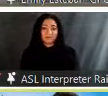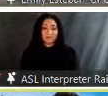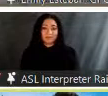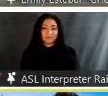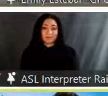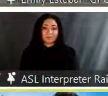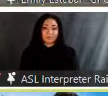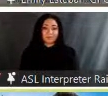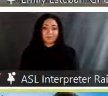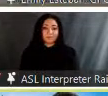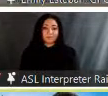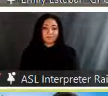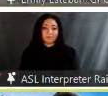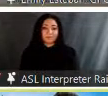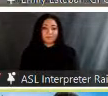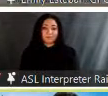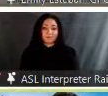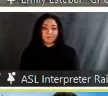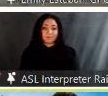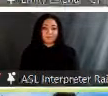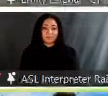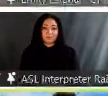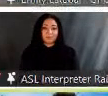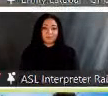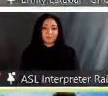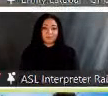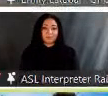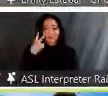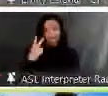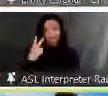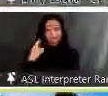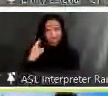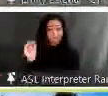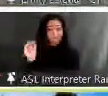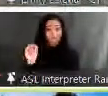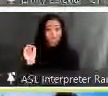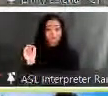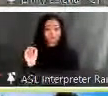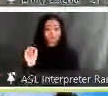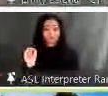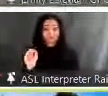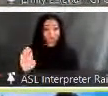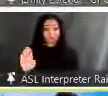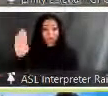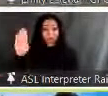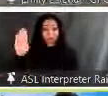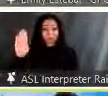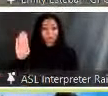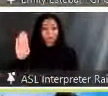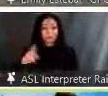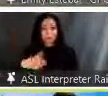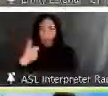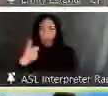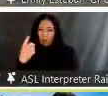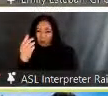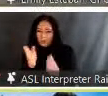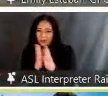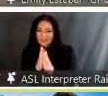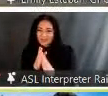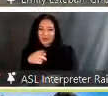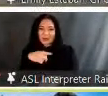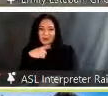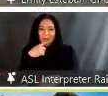okay. As I'm still not seeing any hands, I'll make one more request for public